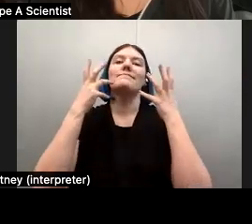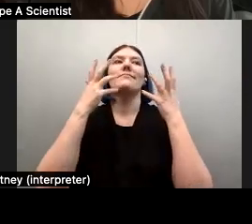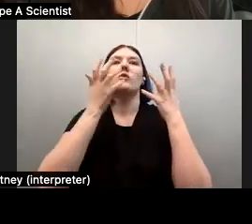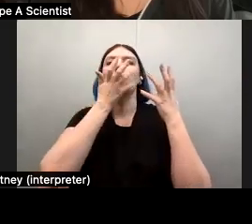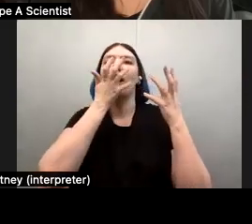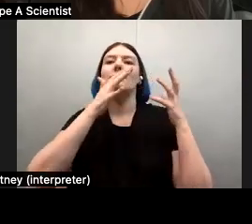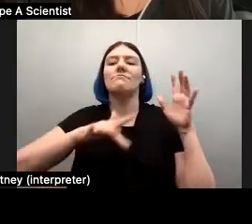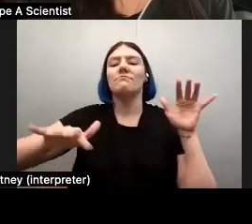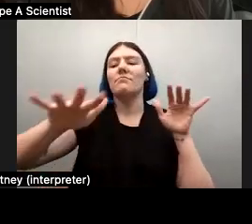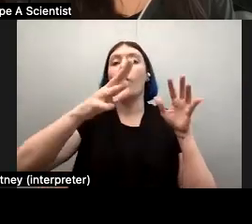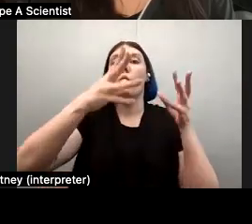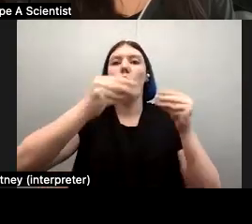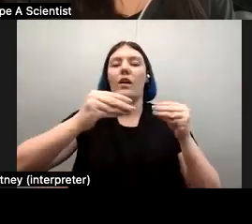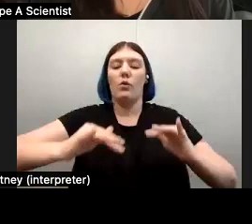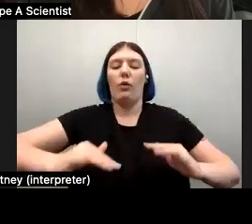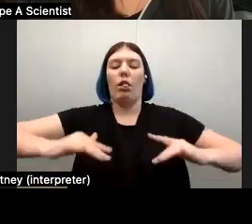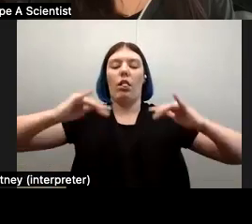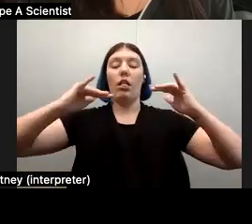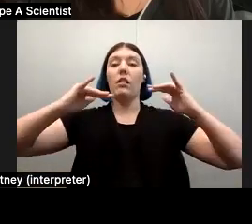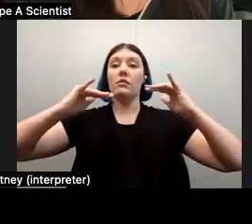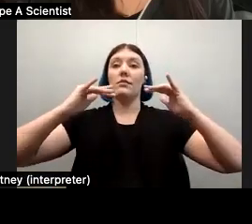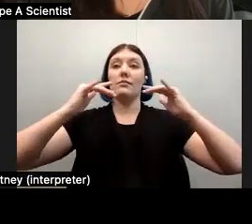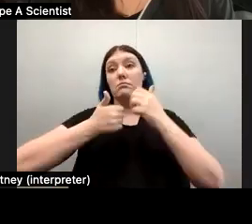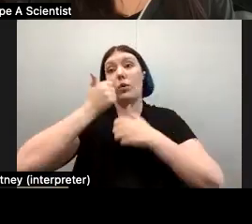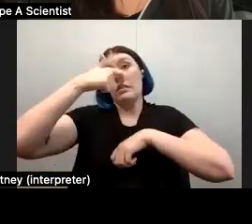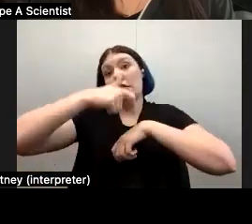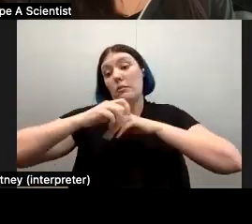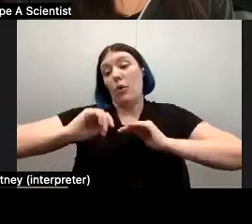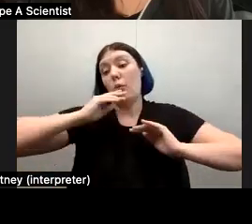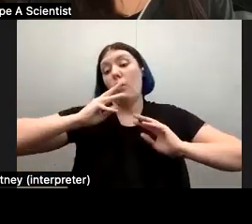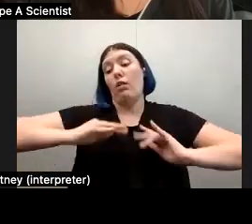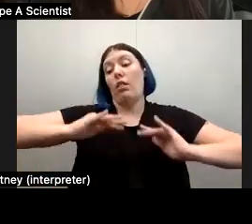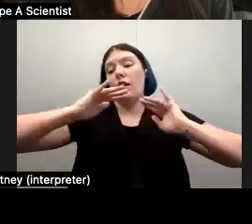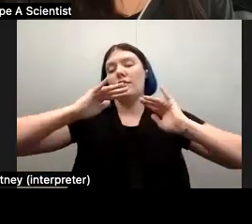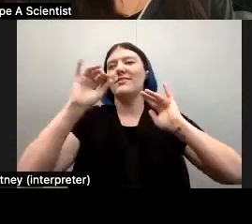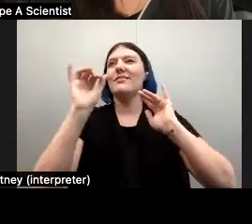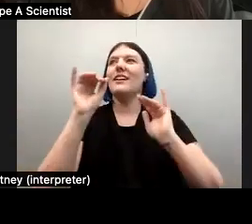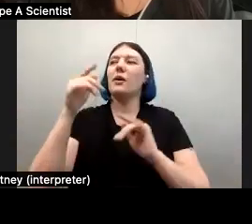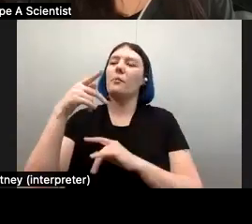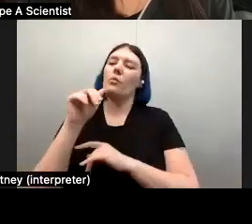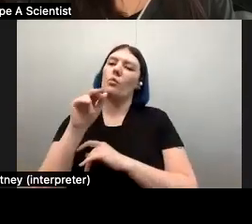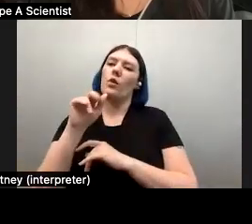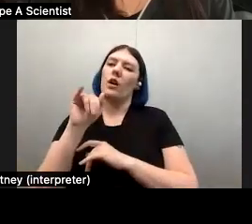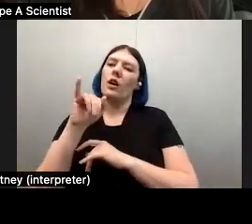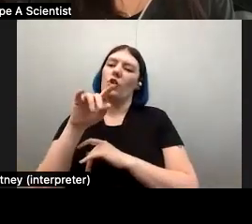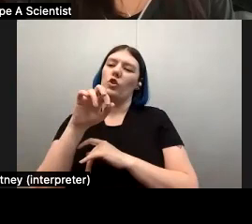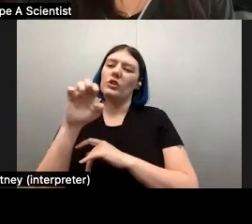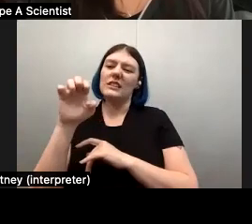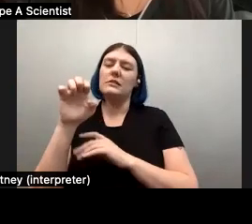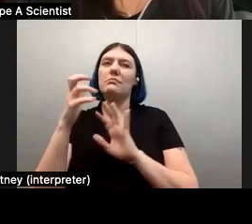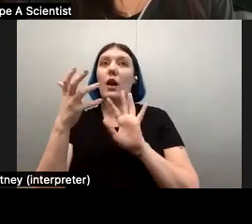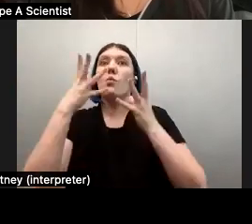that are flooded actually for most of the year. So kind of like a prairie, but very wet and spongy and mucky and